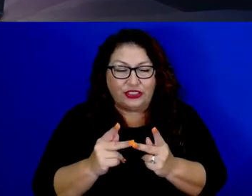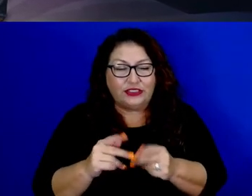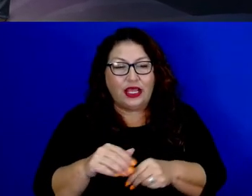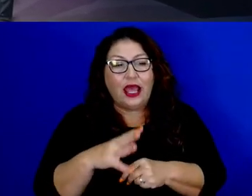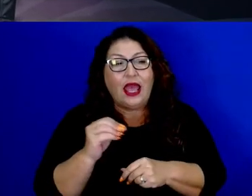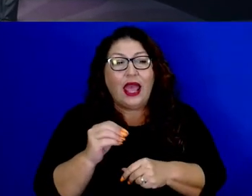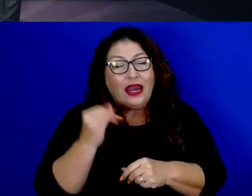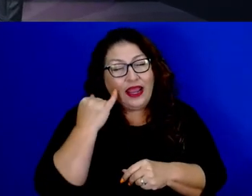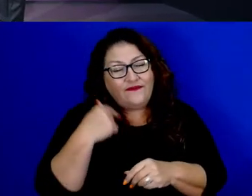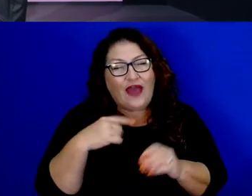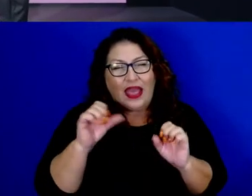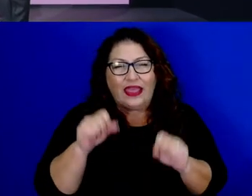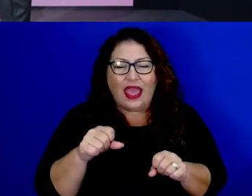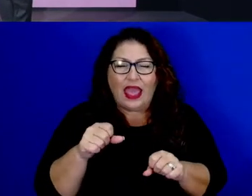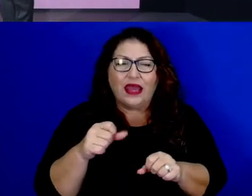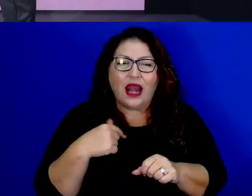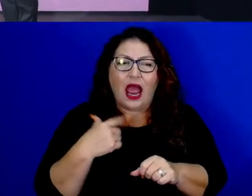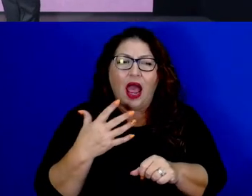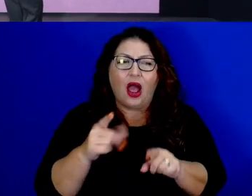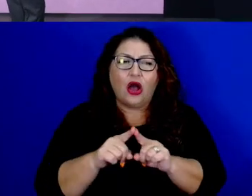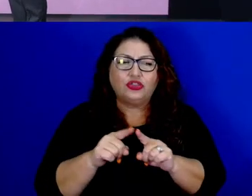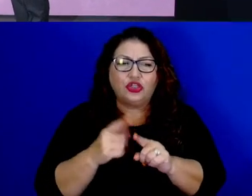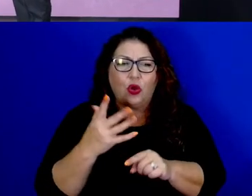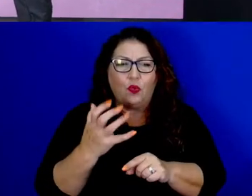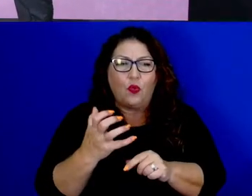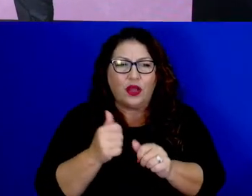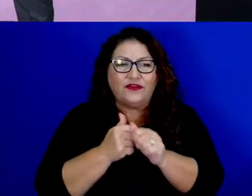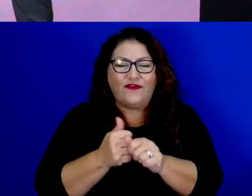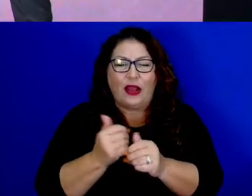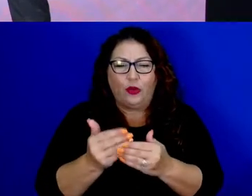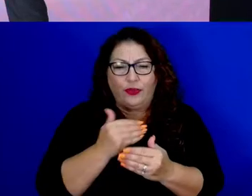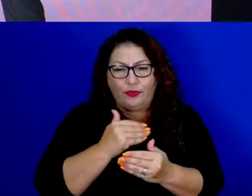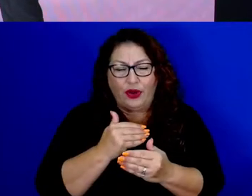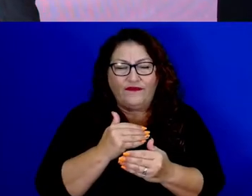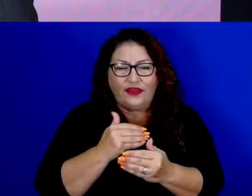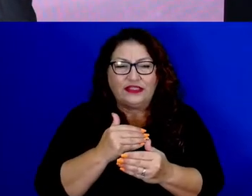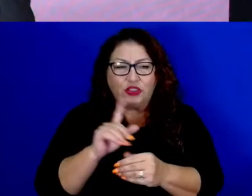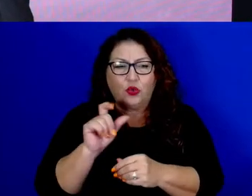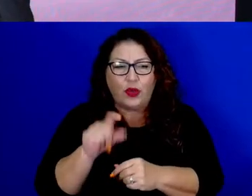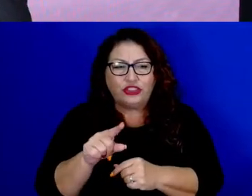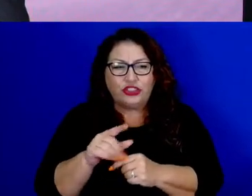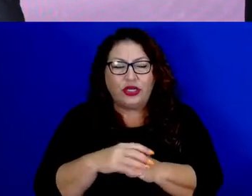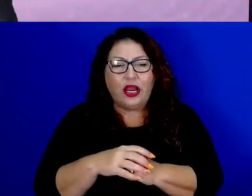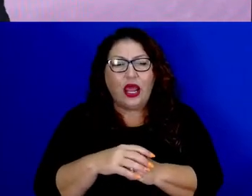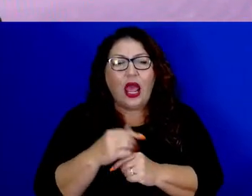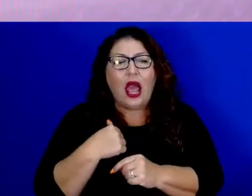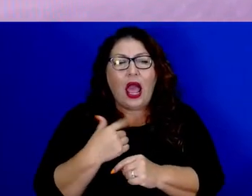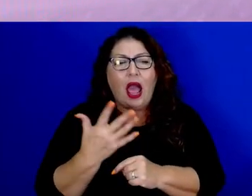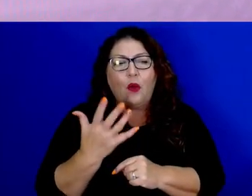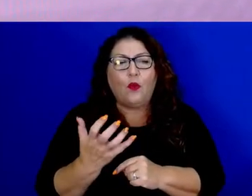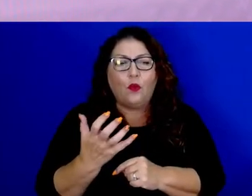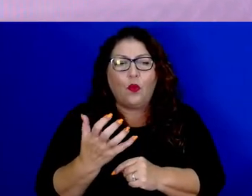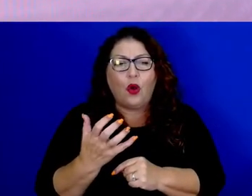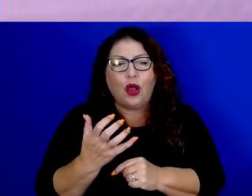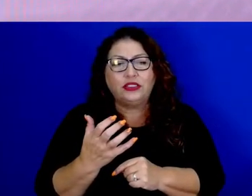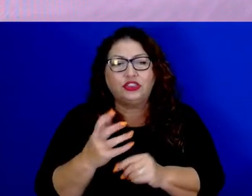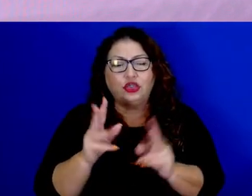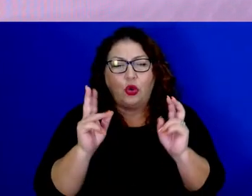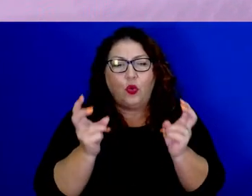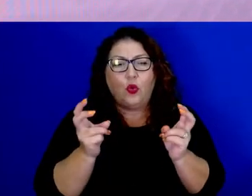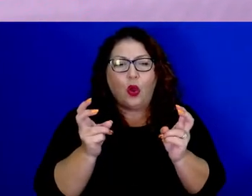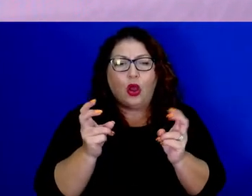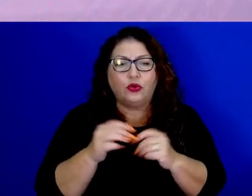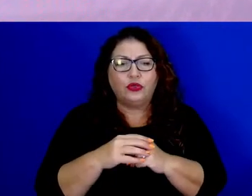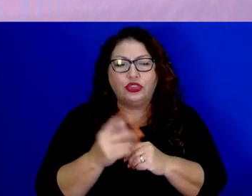like to also following the previous questions. No, I would like to quote two sentences